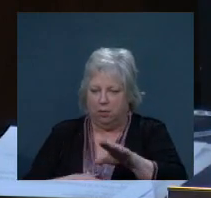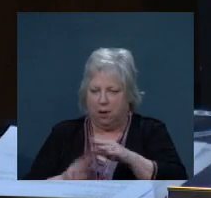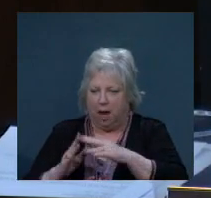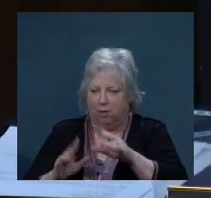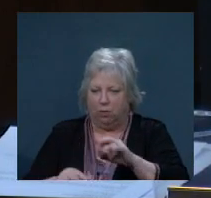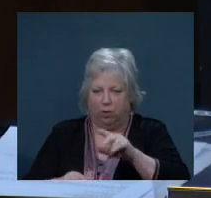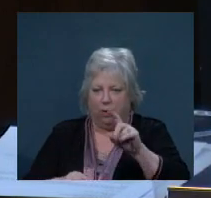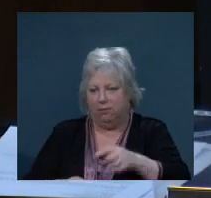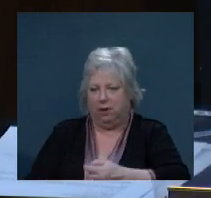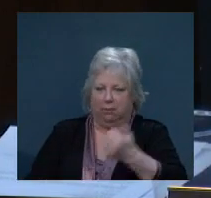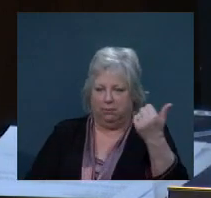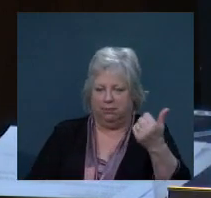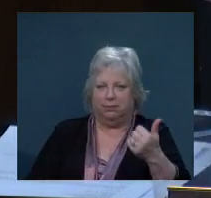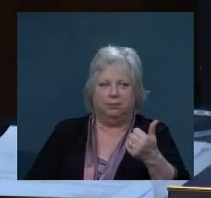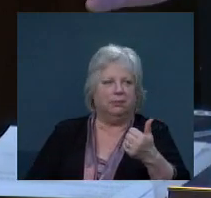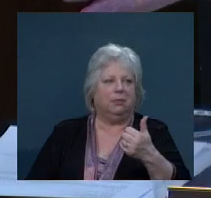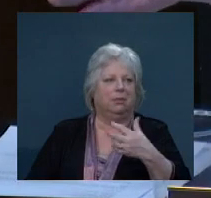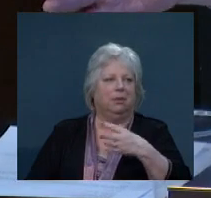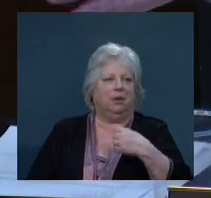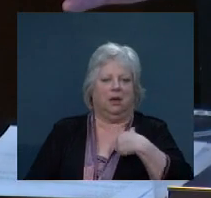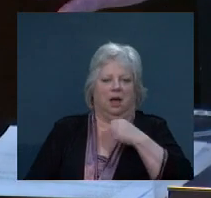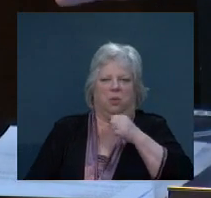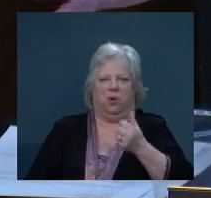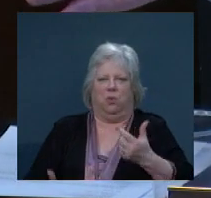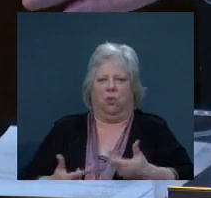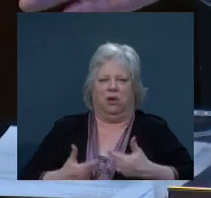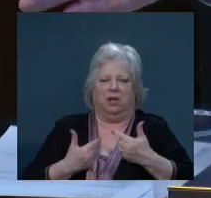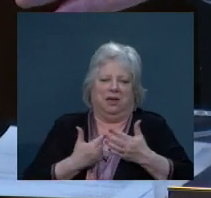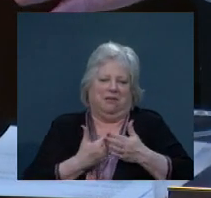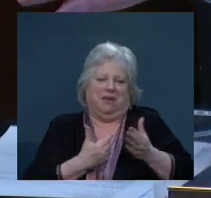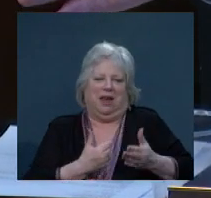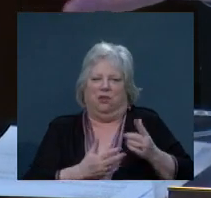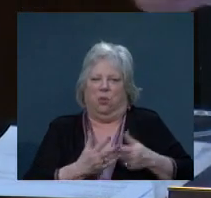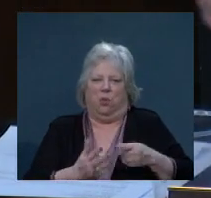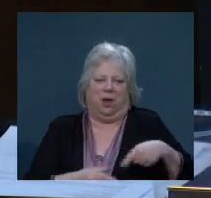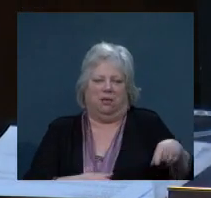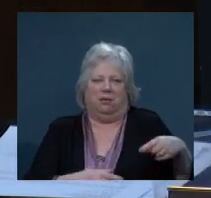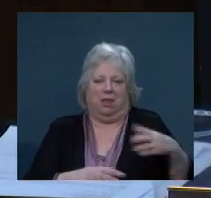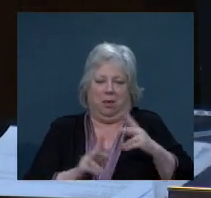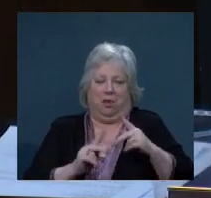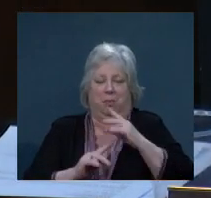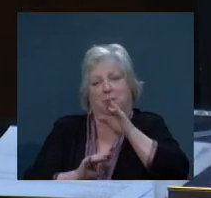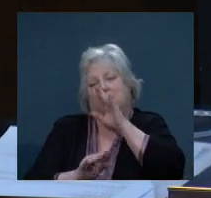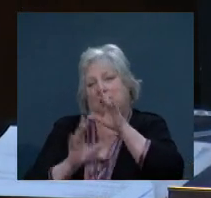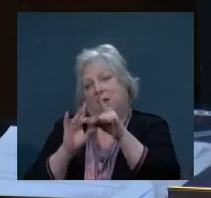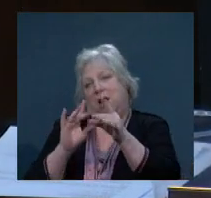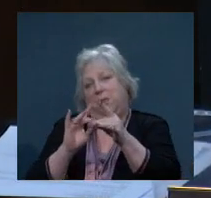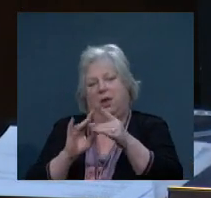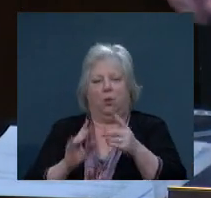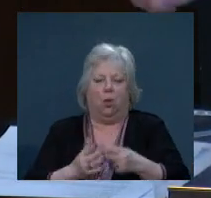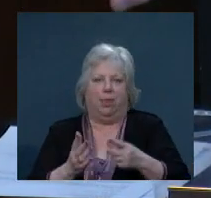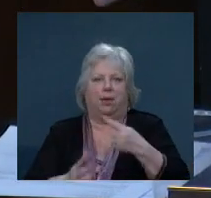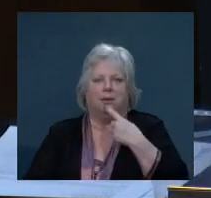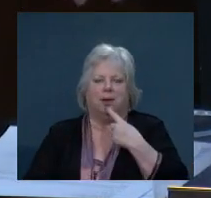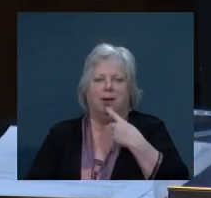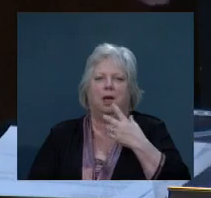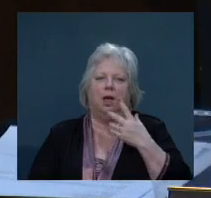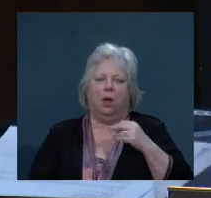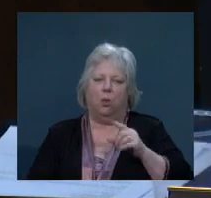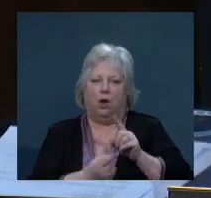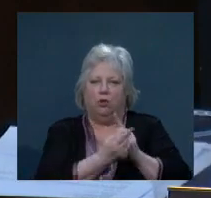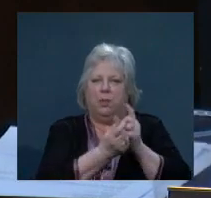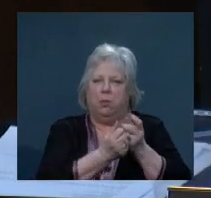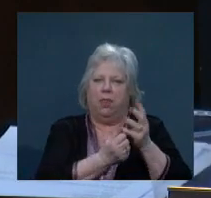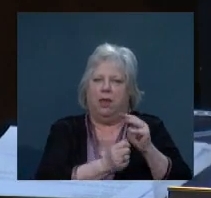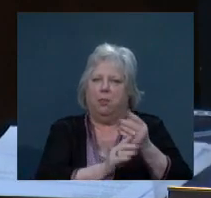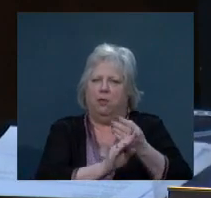live. And I wouldn't want to live next to what they say. And why don't you get with them before